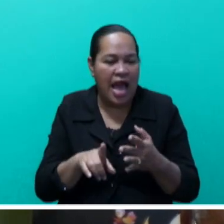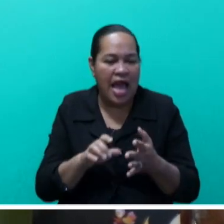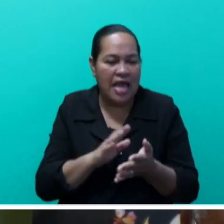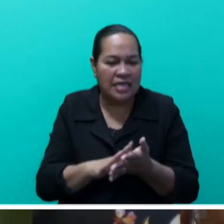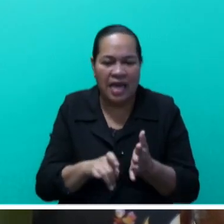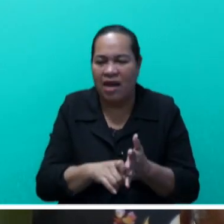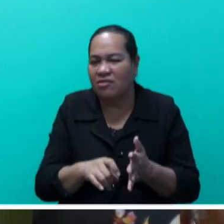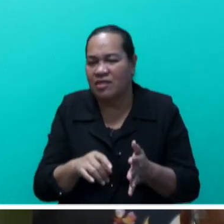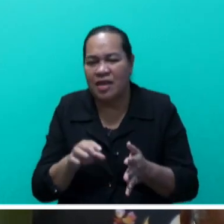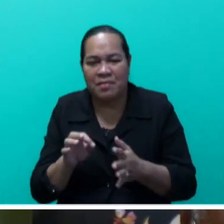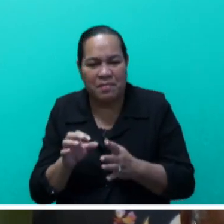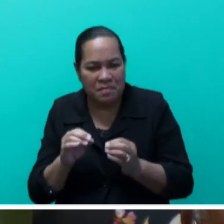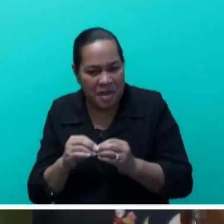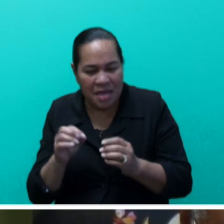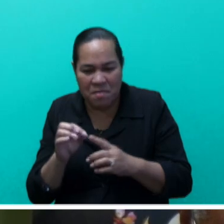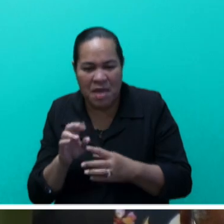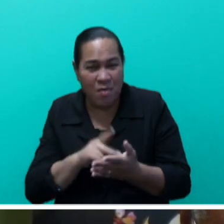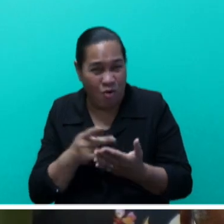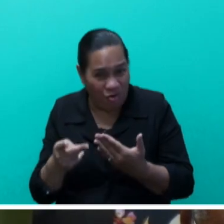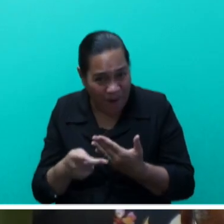NDP program, which have